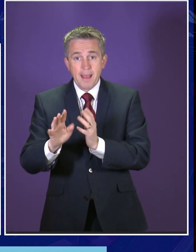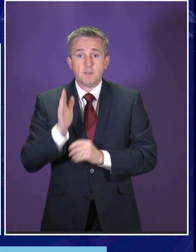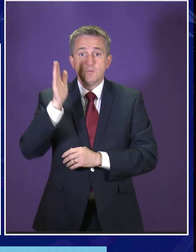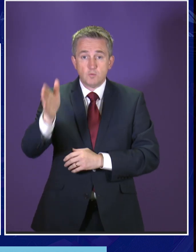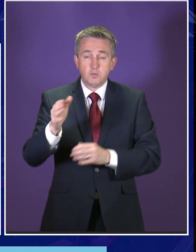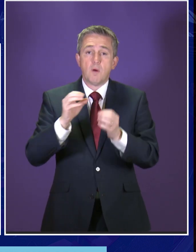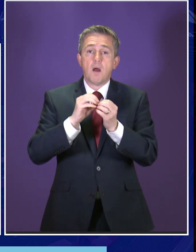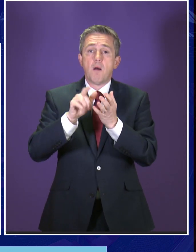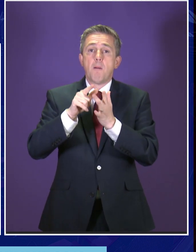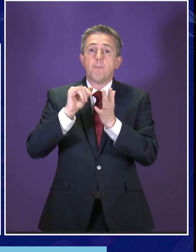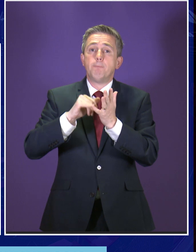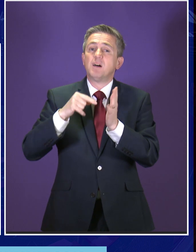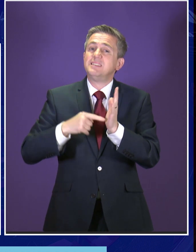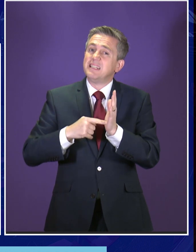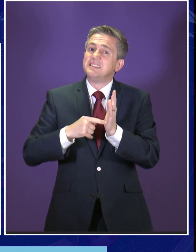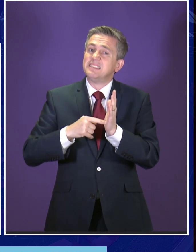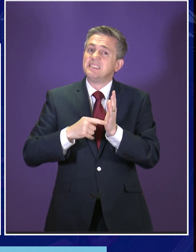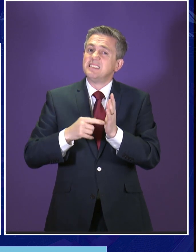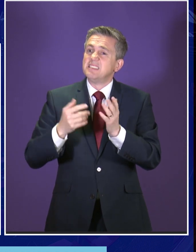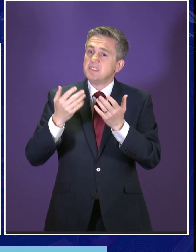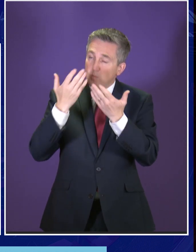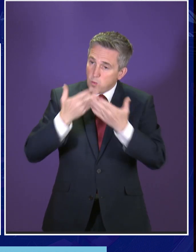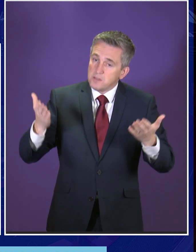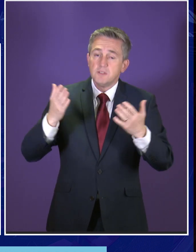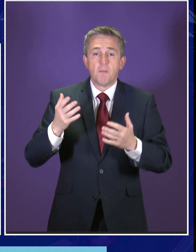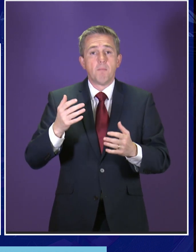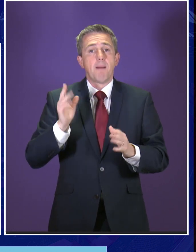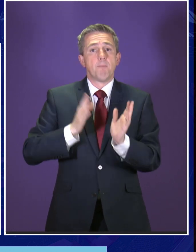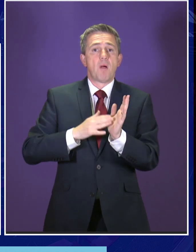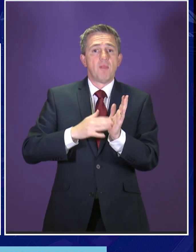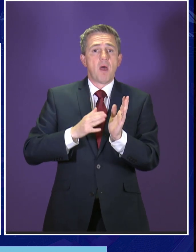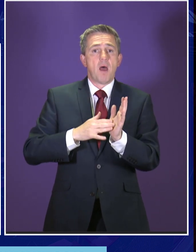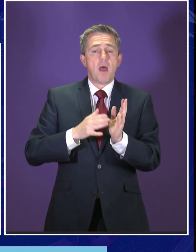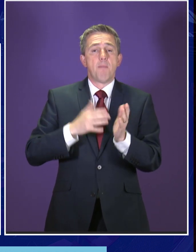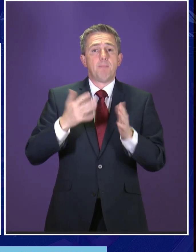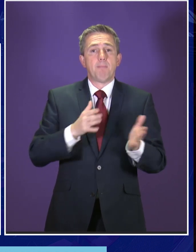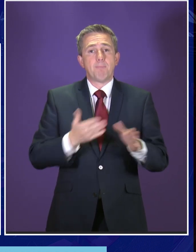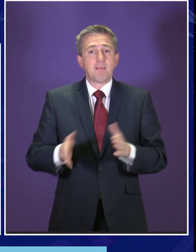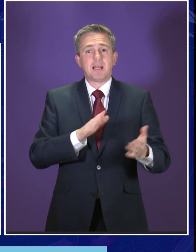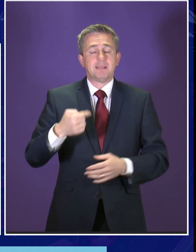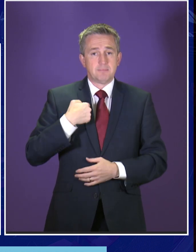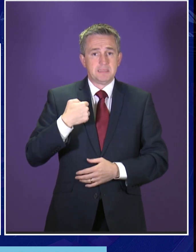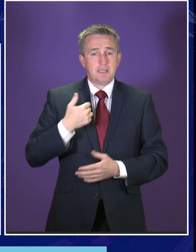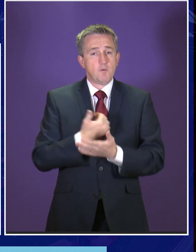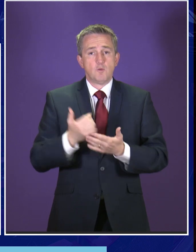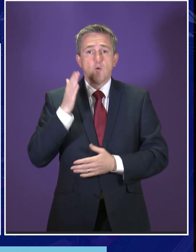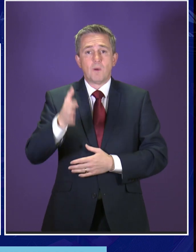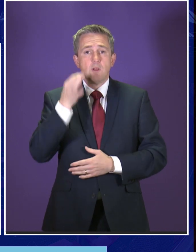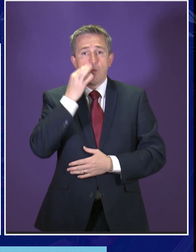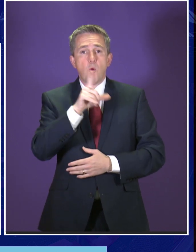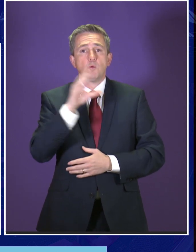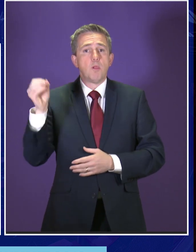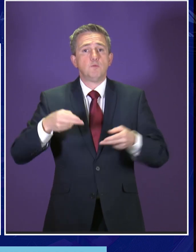Buddhist altars. My mother had baptized me to the Goddess of Mercy, and we were frequent visitors to the Waterloo Street